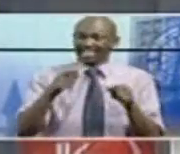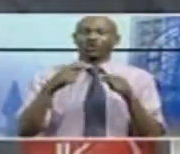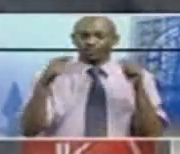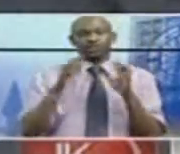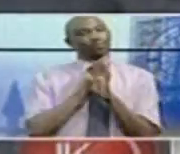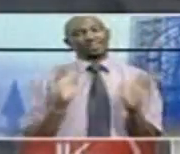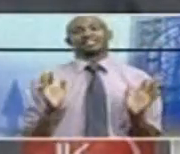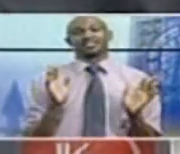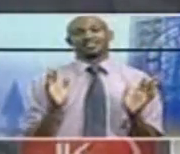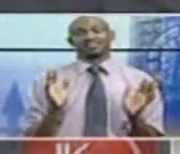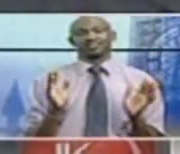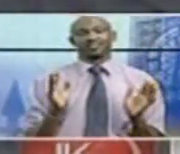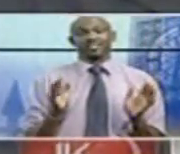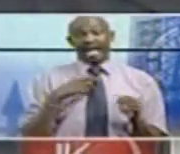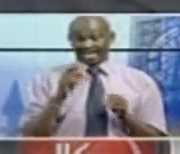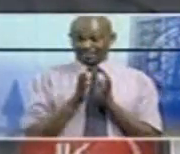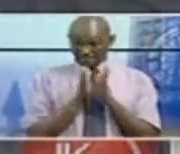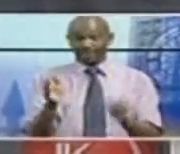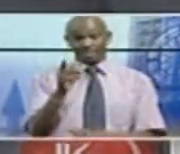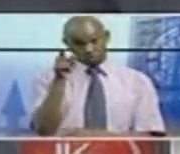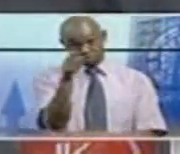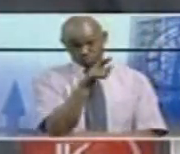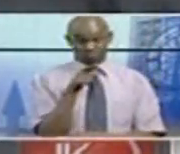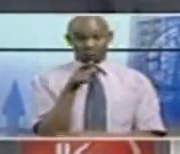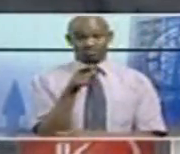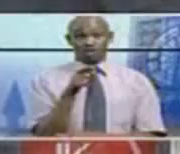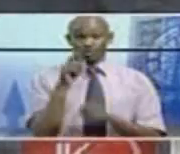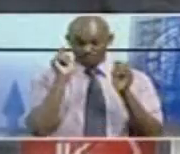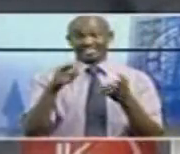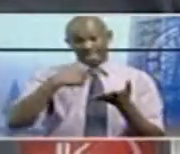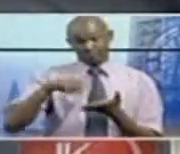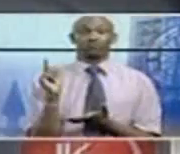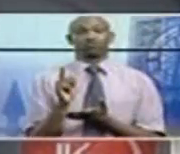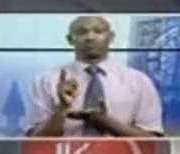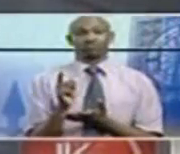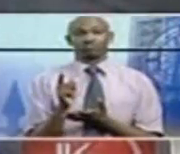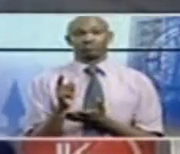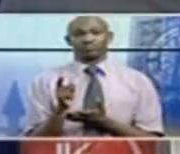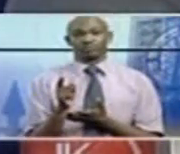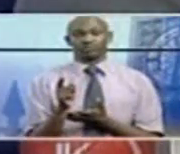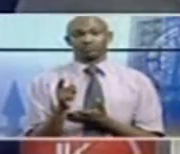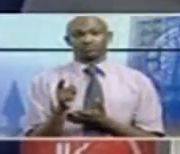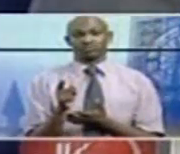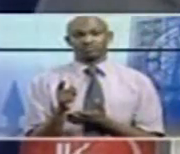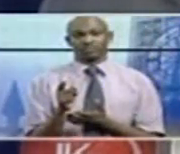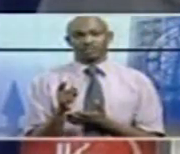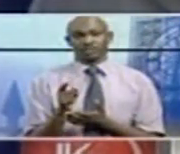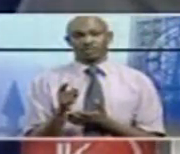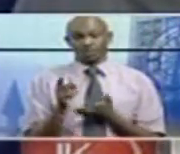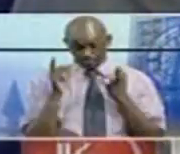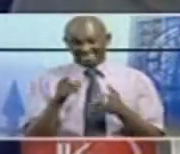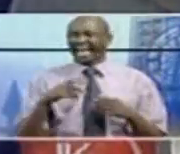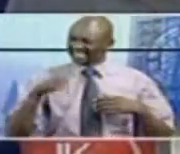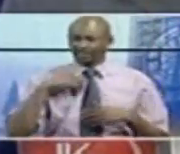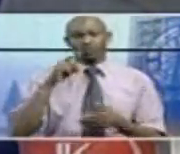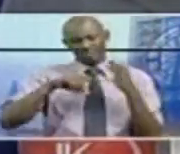opposition. And the public should approve of the current